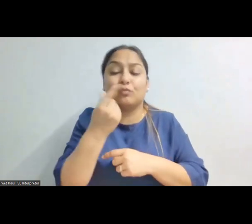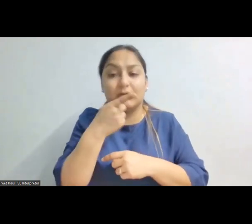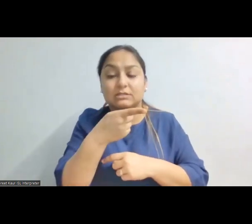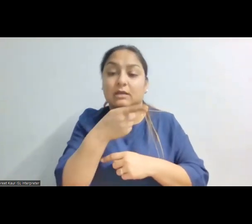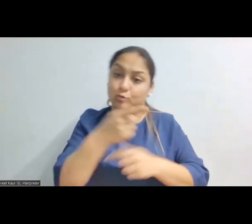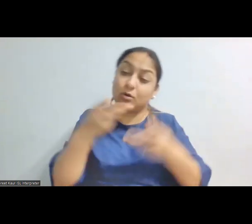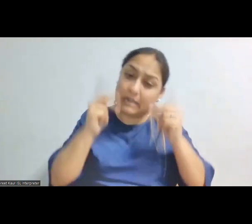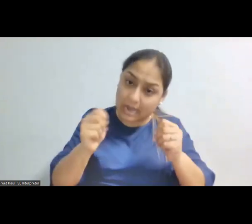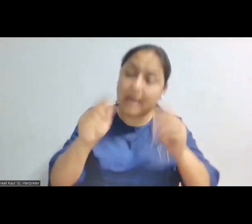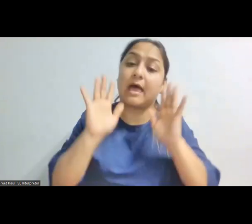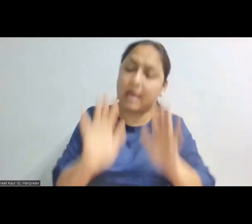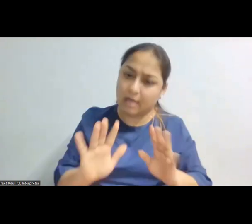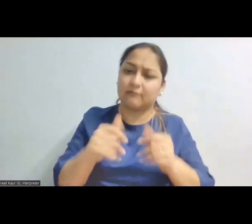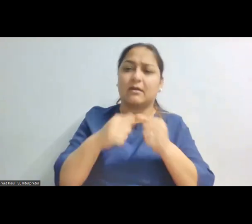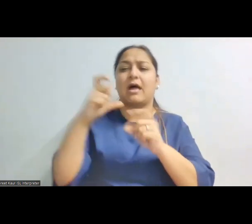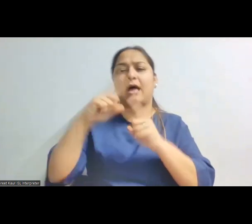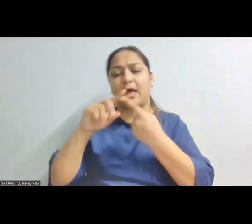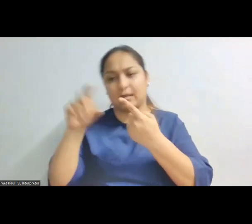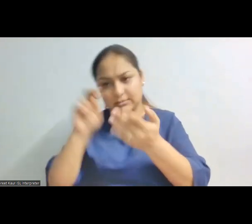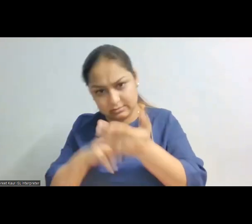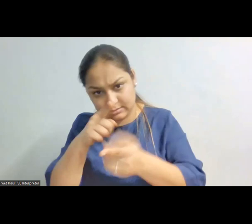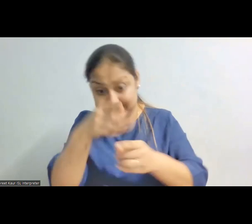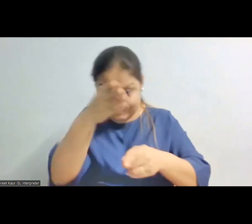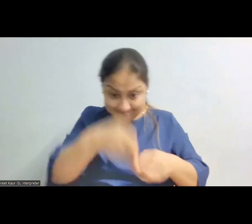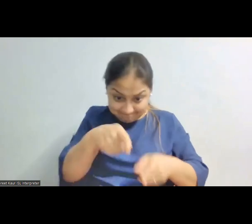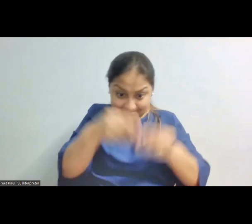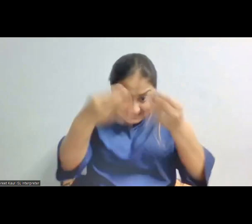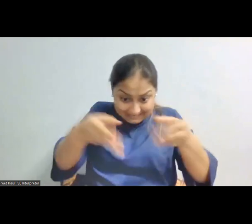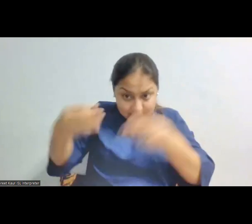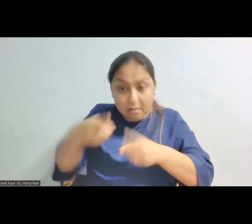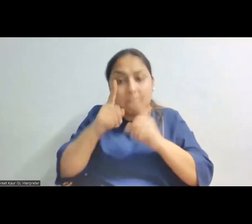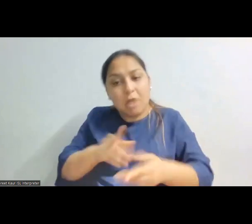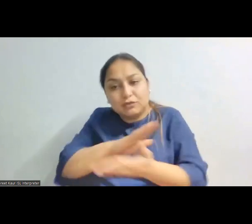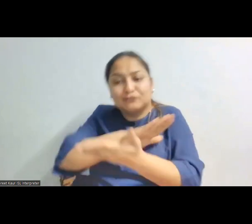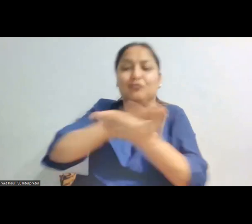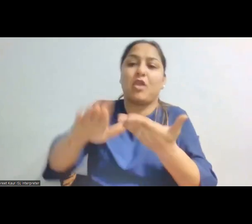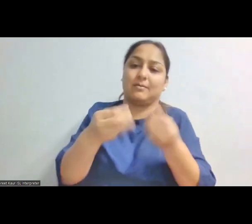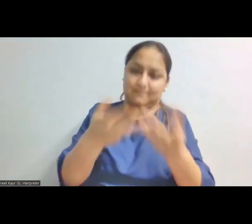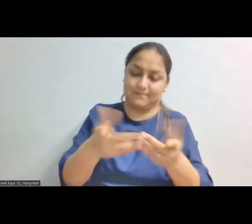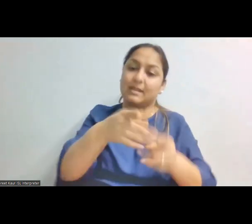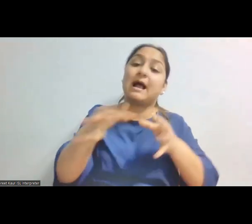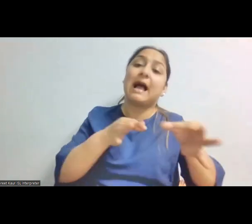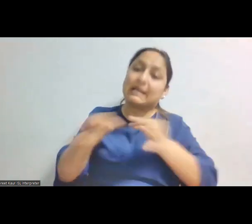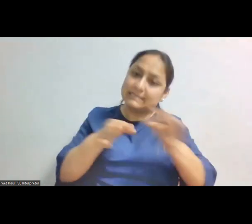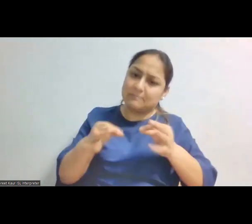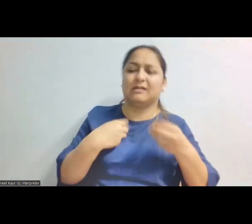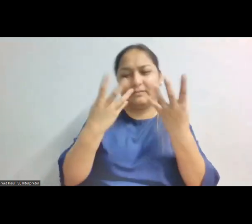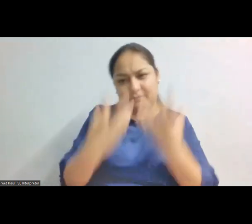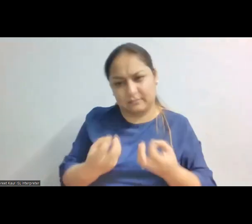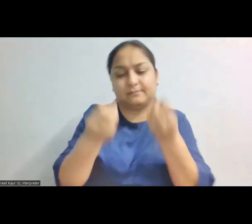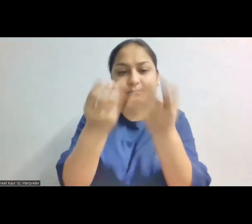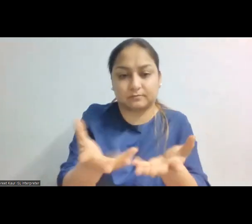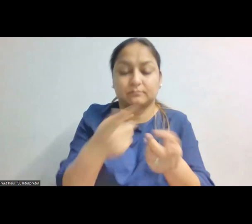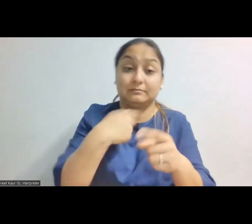have actions that these gaps are filled. So this is another, example which started at, my